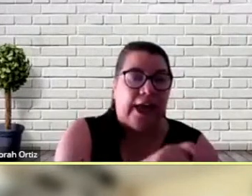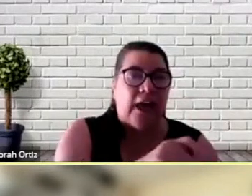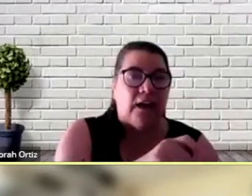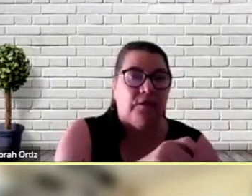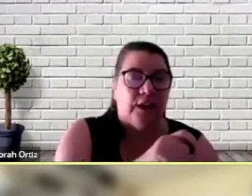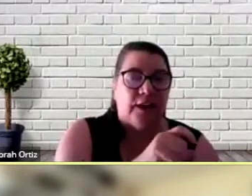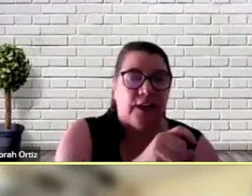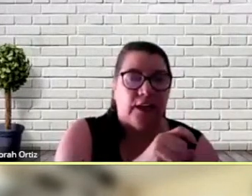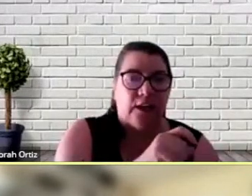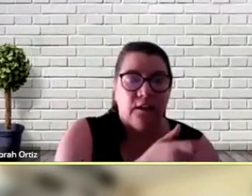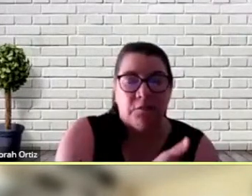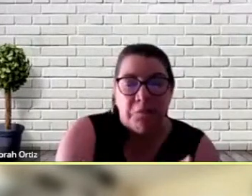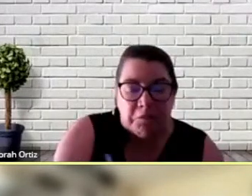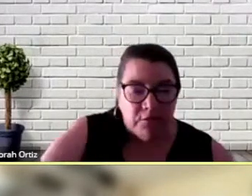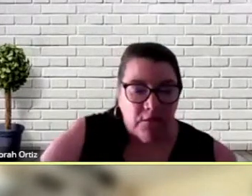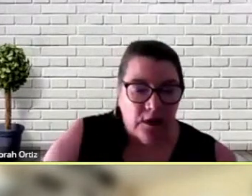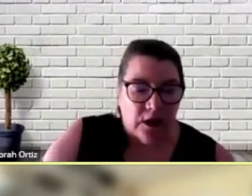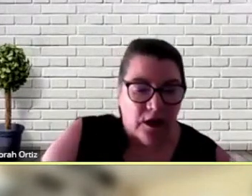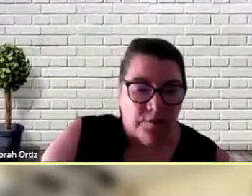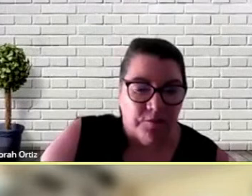to have a